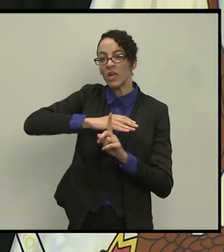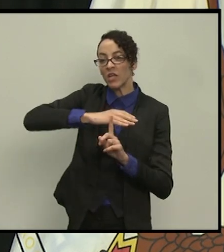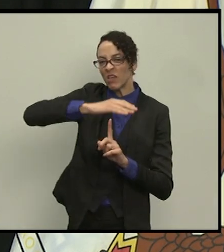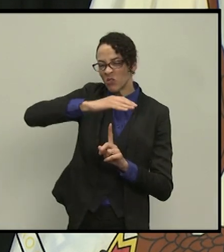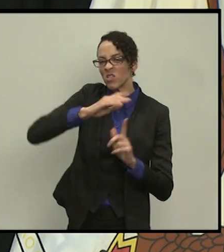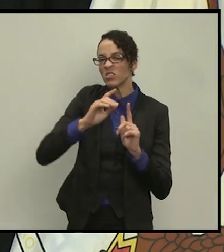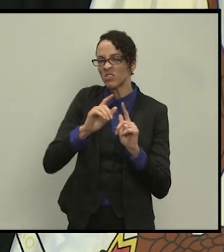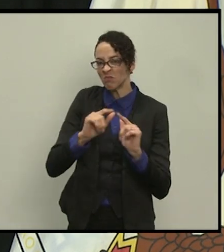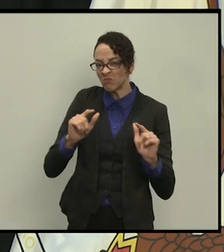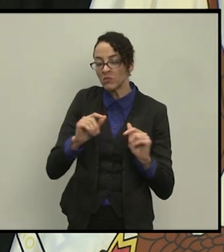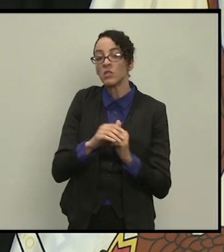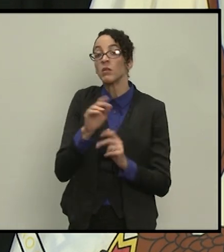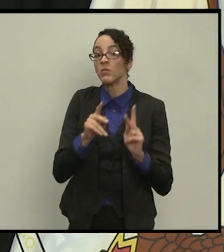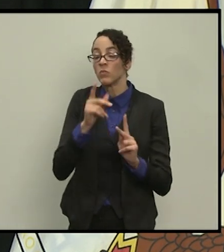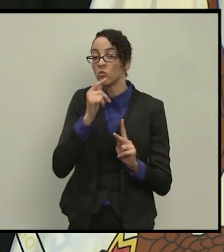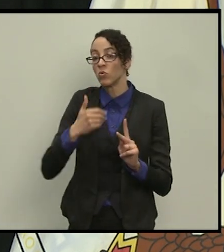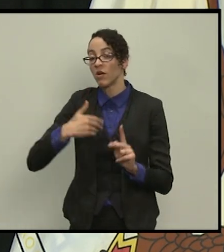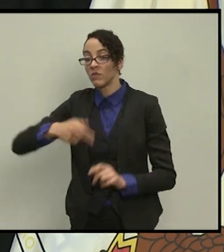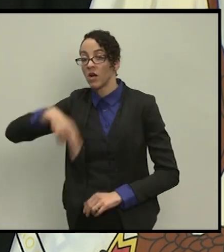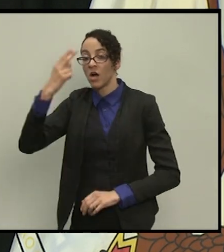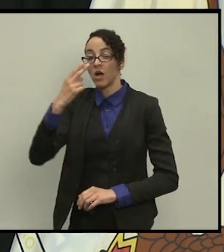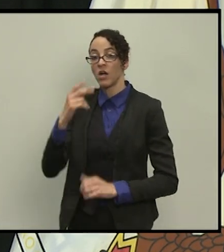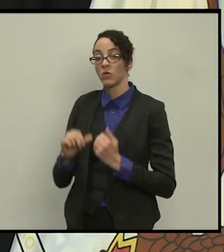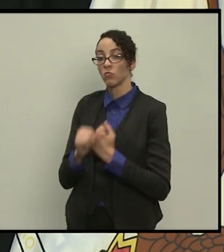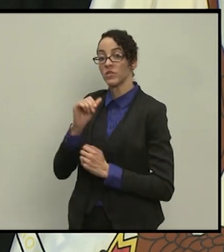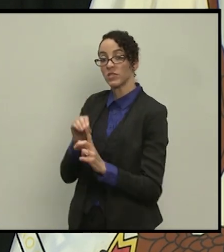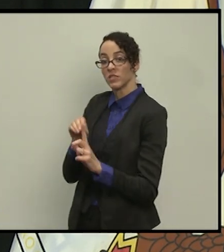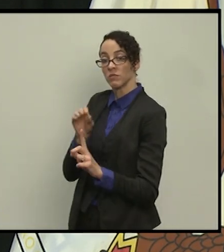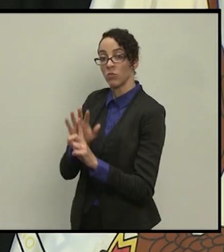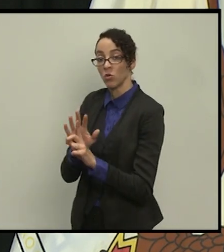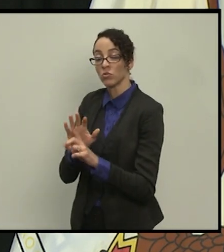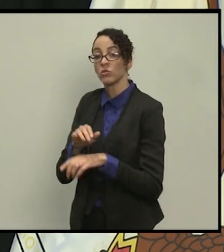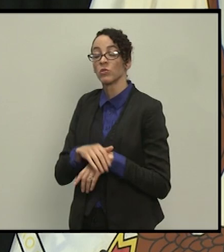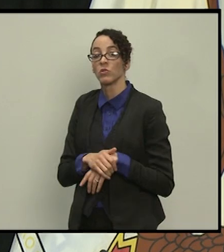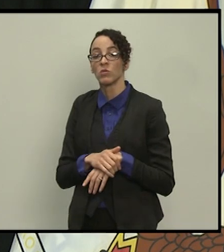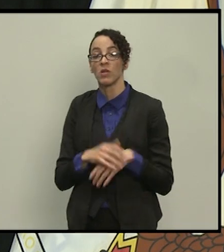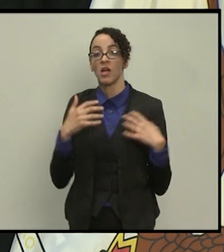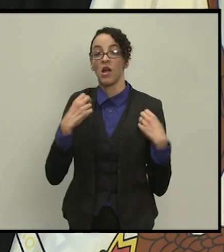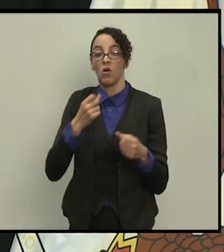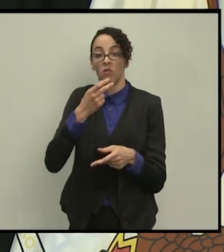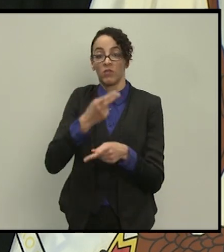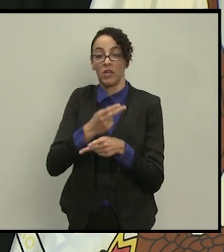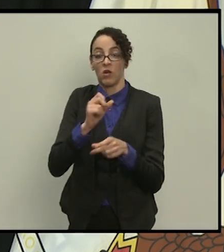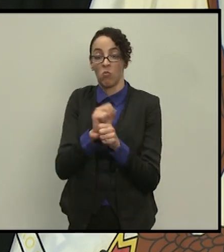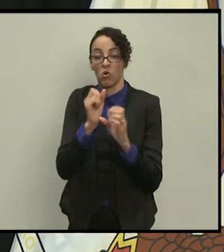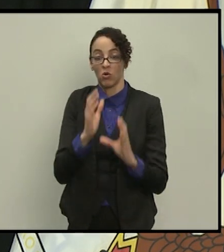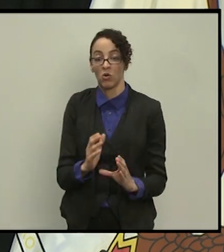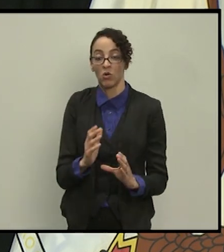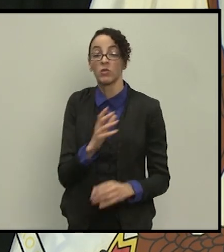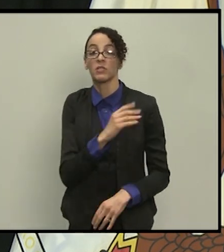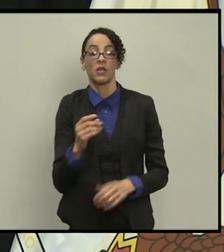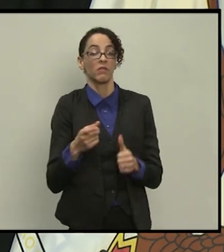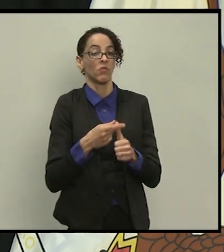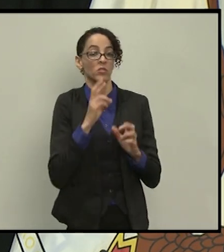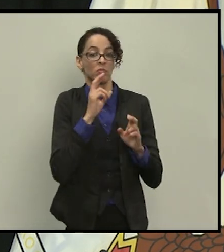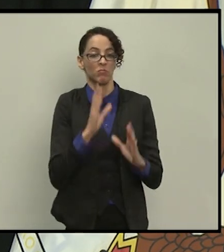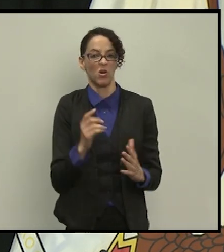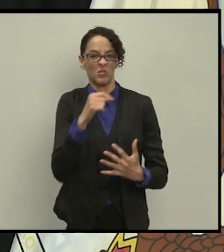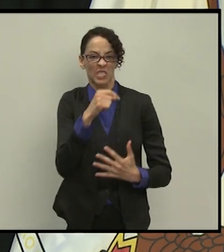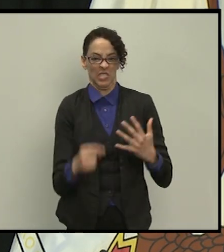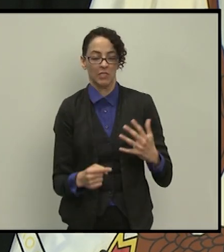high-risk exposures, and healthcare workers and first responders. And I want to say, especially in those first two groups, there are a number of